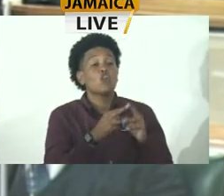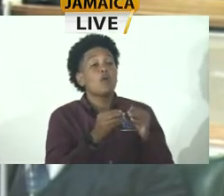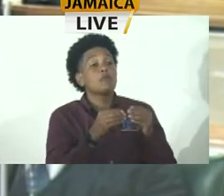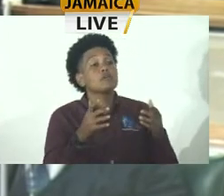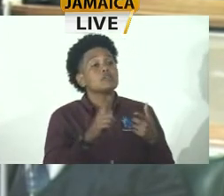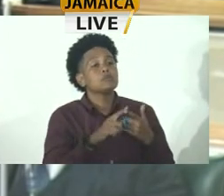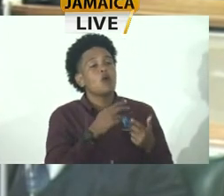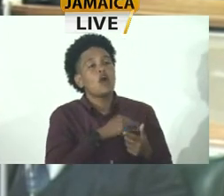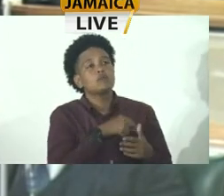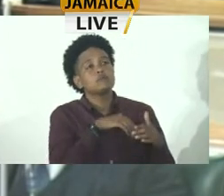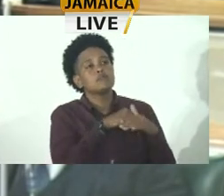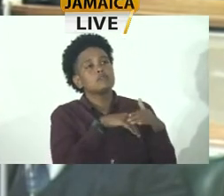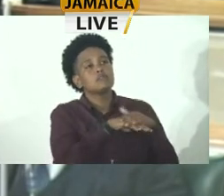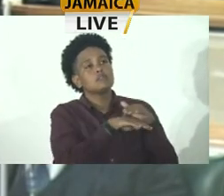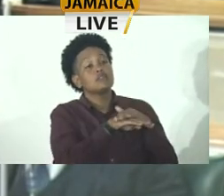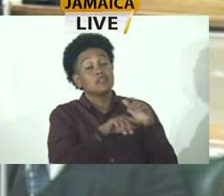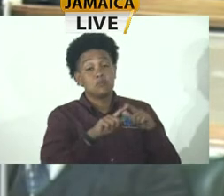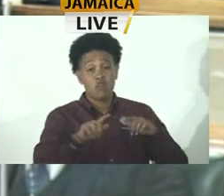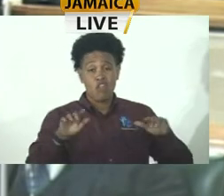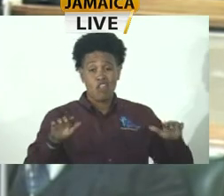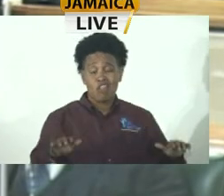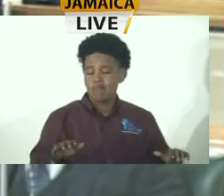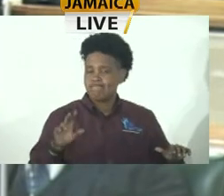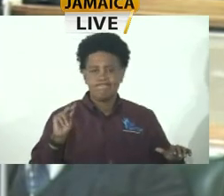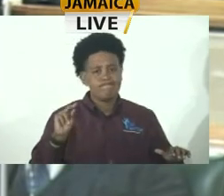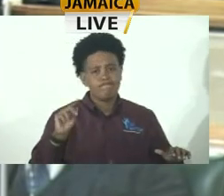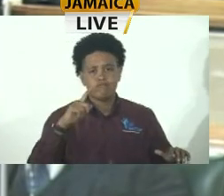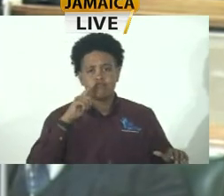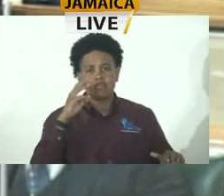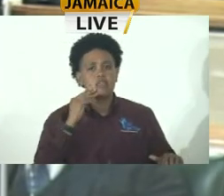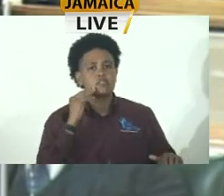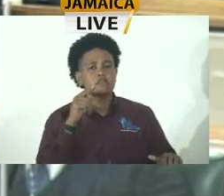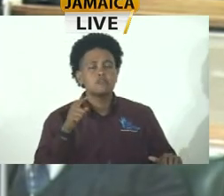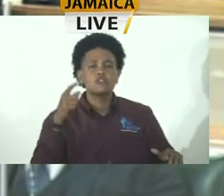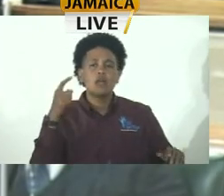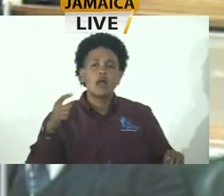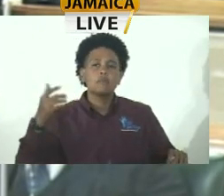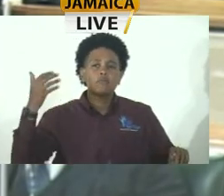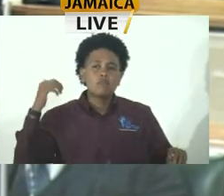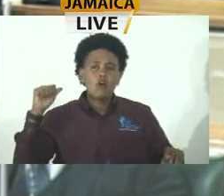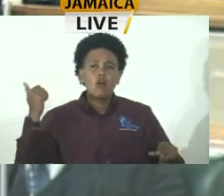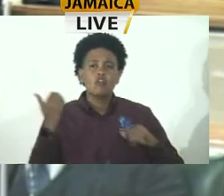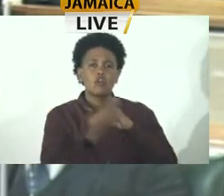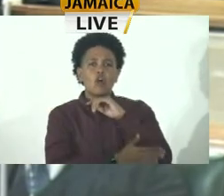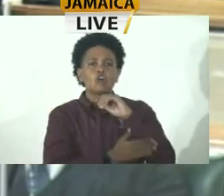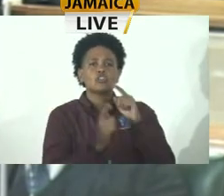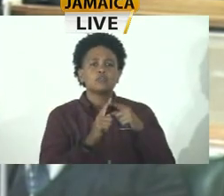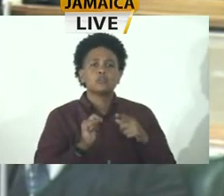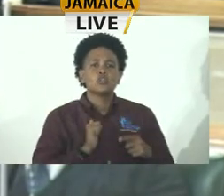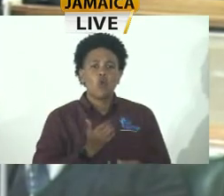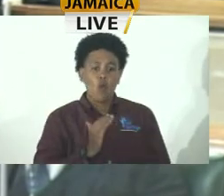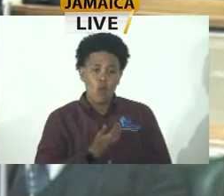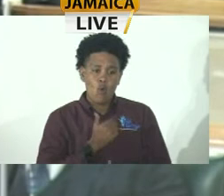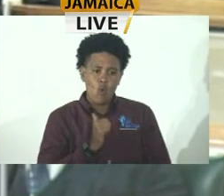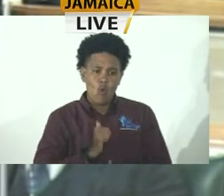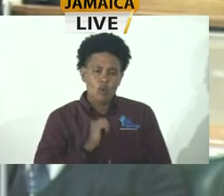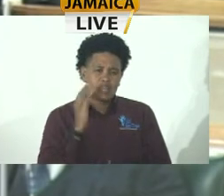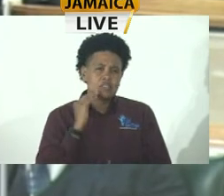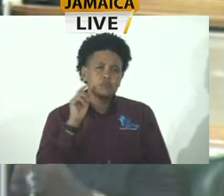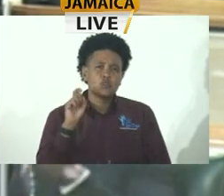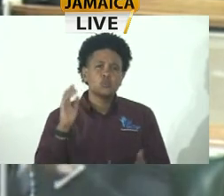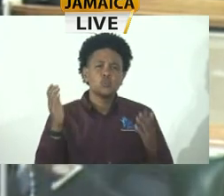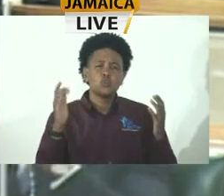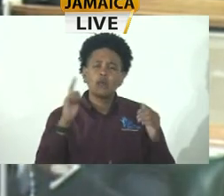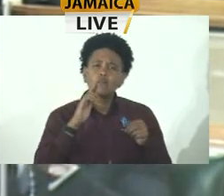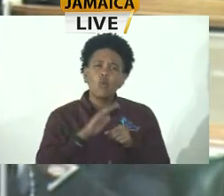absolutely no room for complacency the experience of other countries and indeed our own experience should serve as a